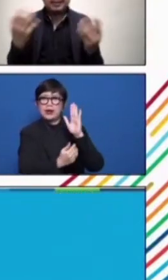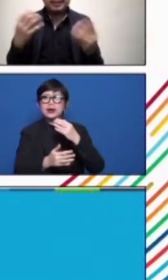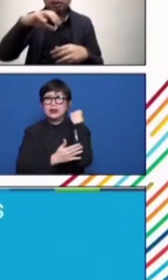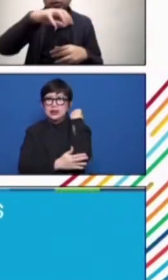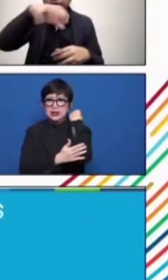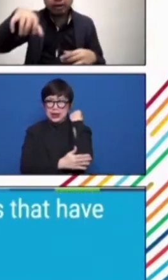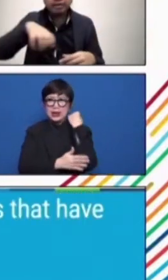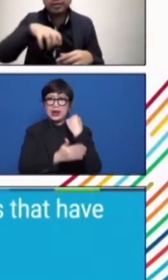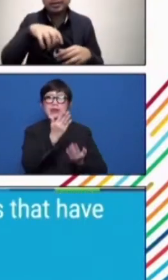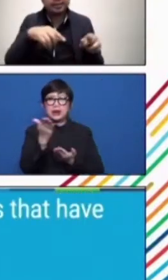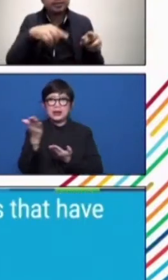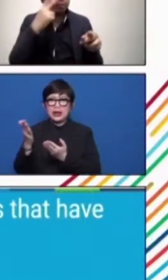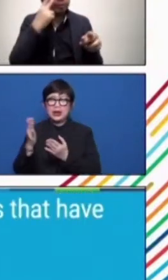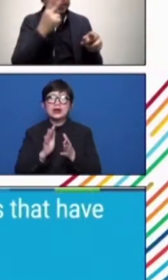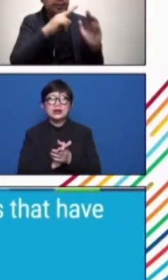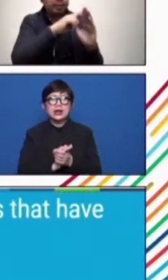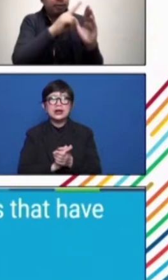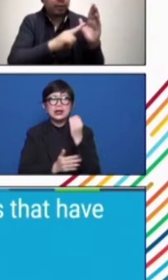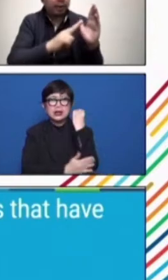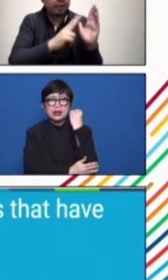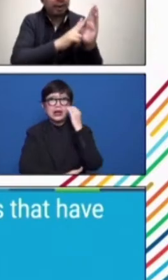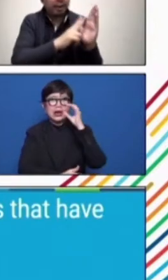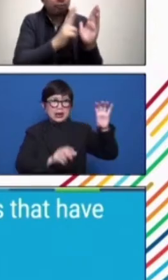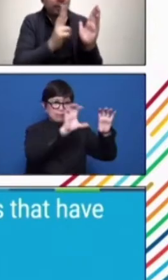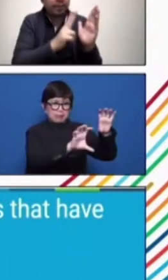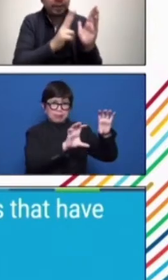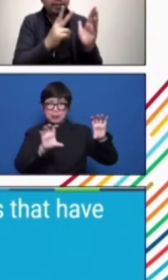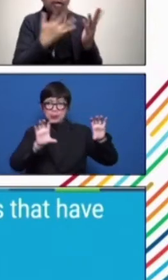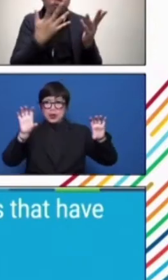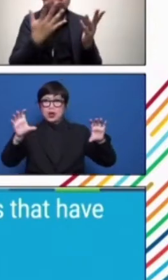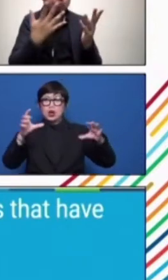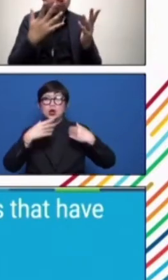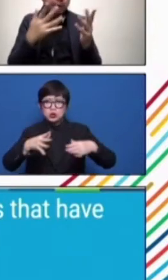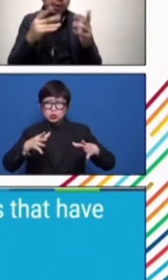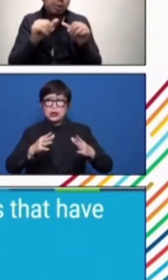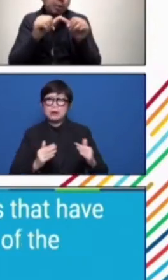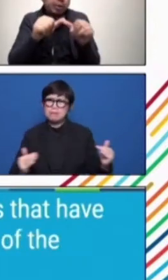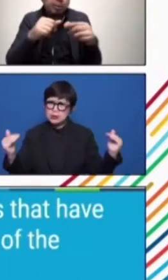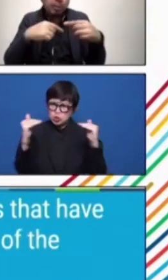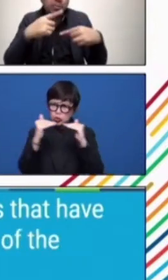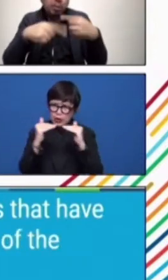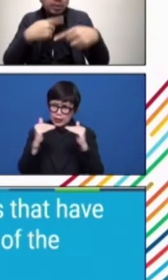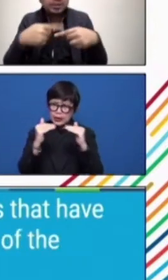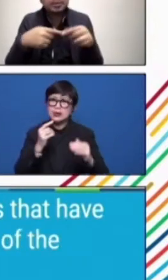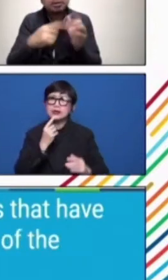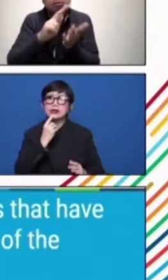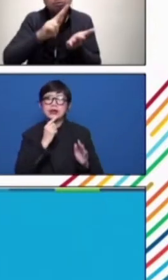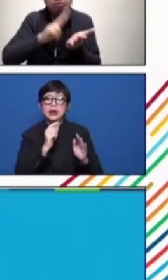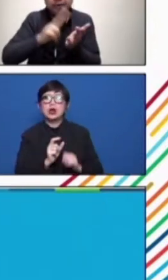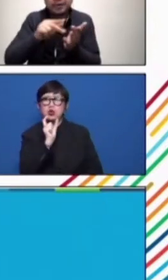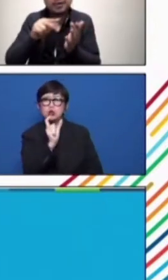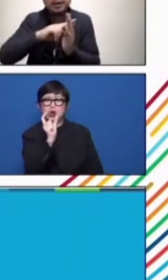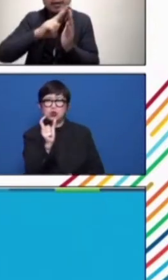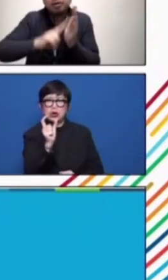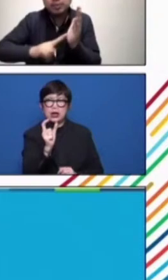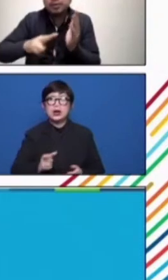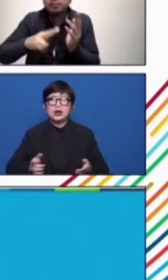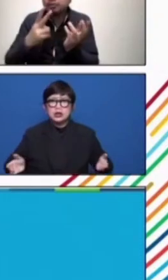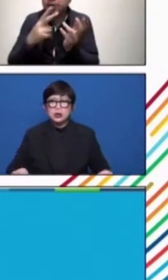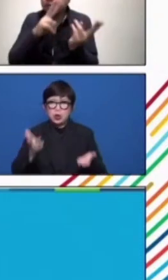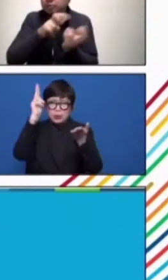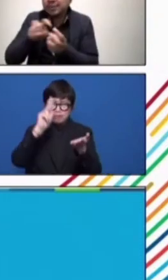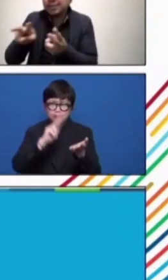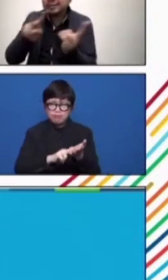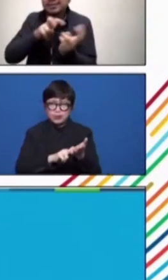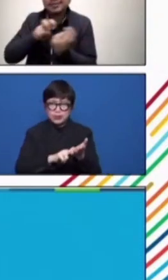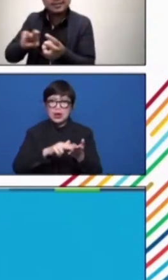been stimulated by their ratification or impending ratification of the convention and all but a handful of states in the ASCAP region are now